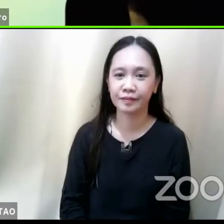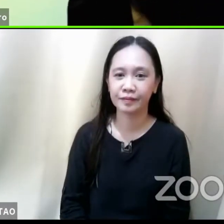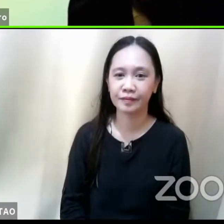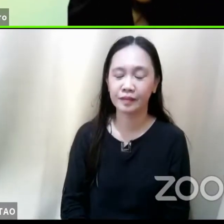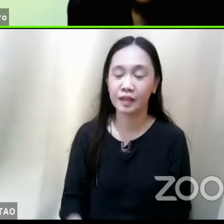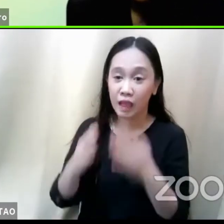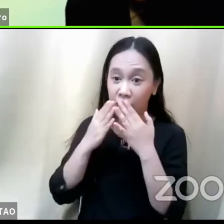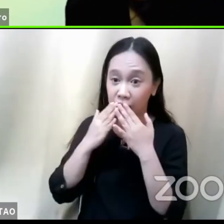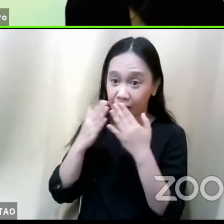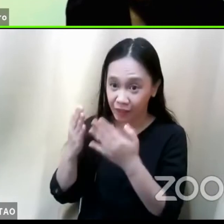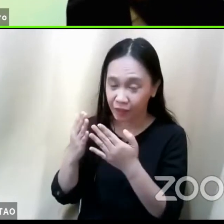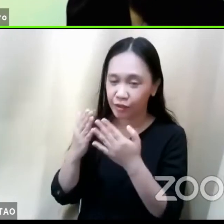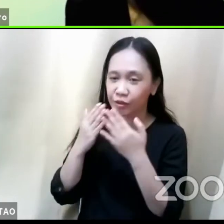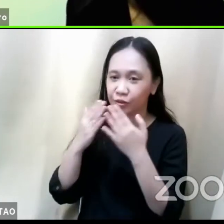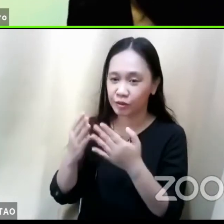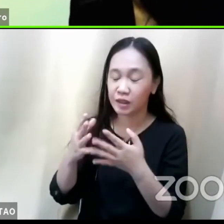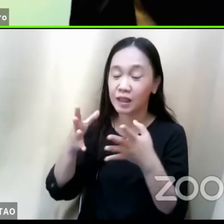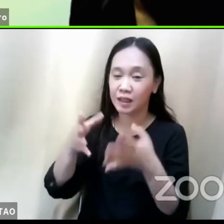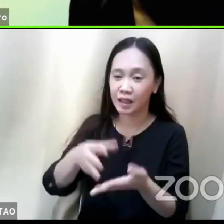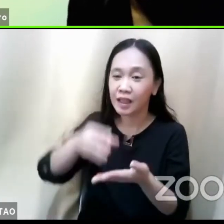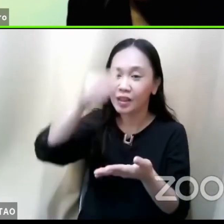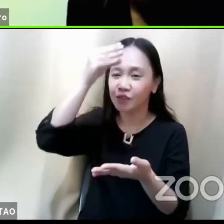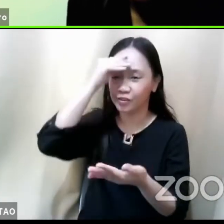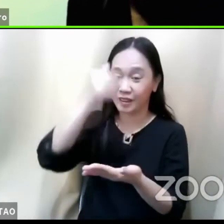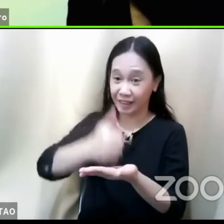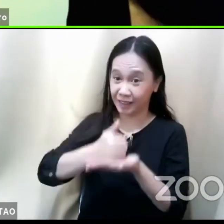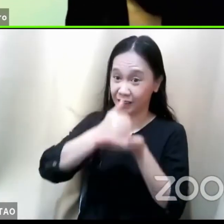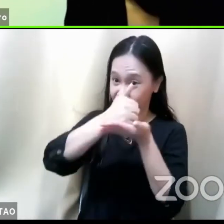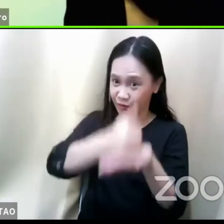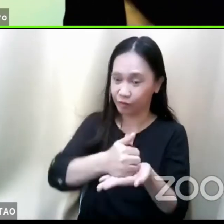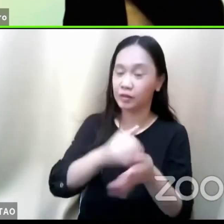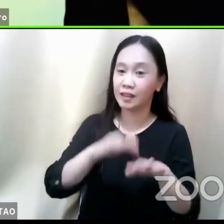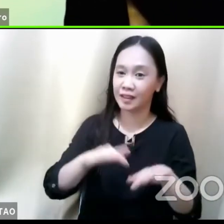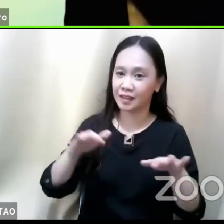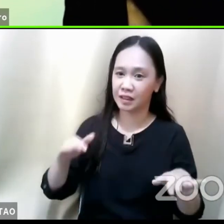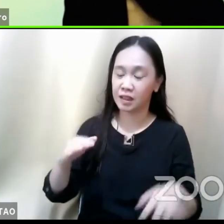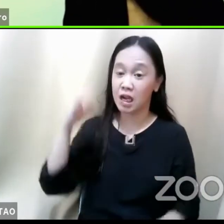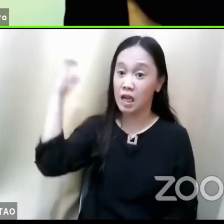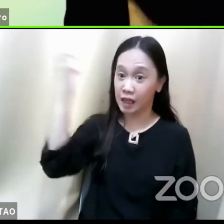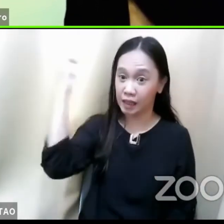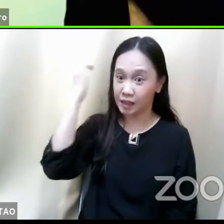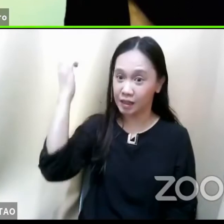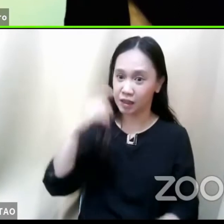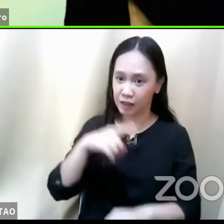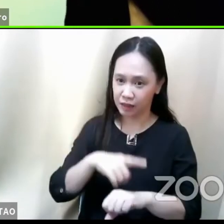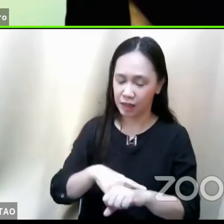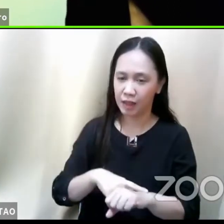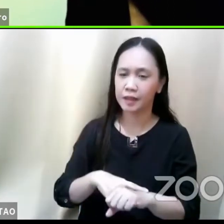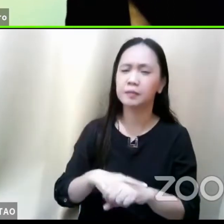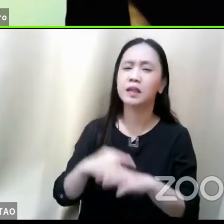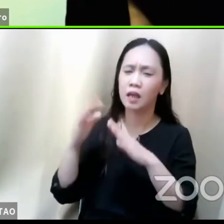Thank you po sa mga natutunan namin pagtulong sa mga bata sa panahon ng emergency. Pero sana po